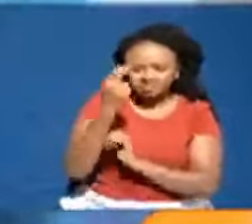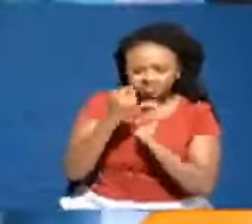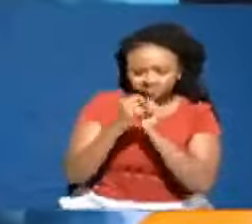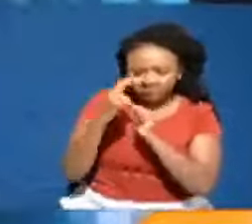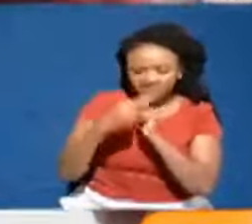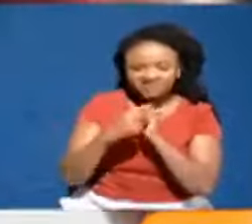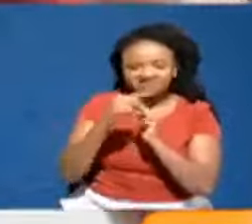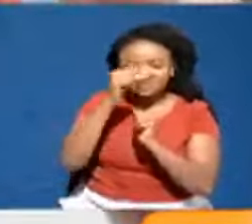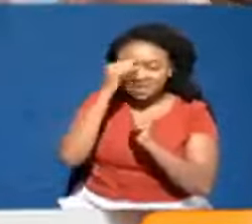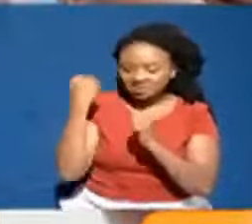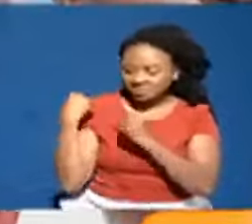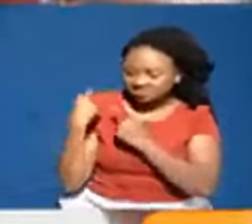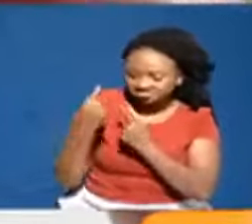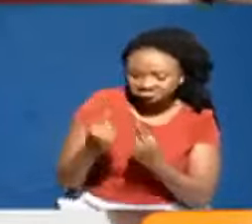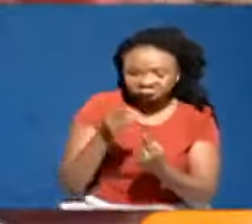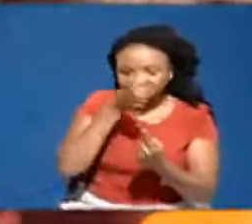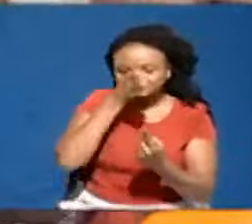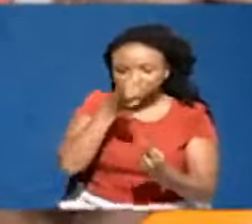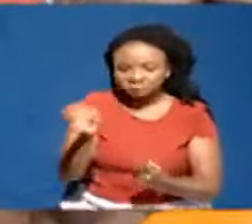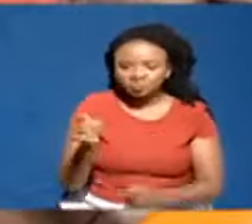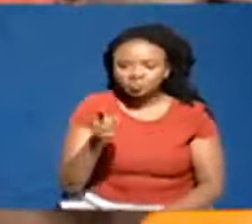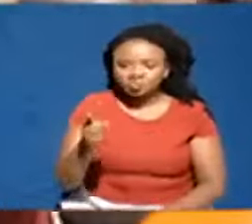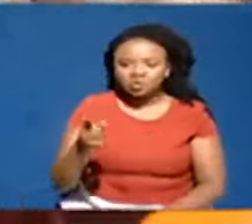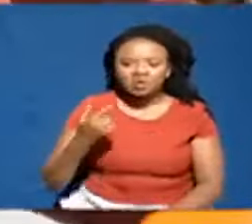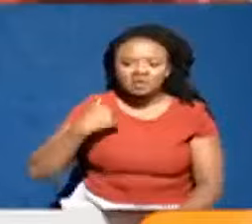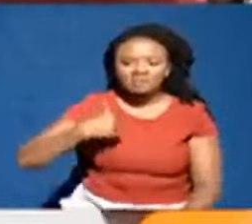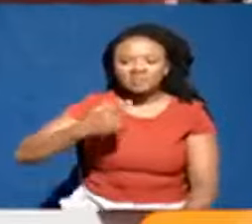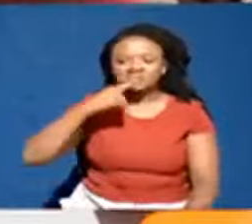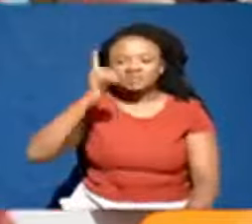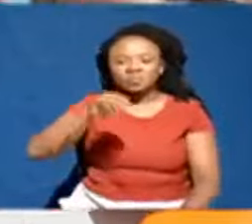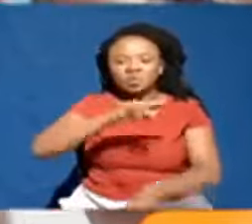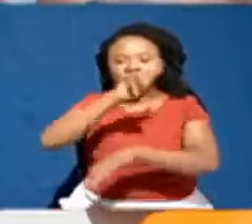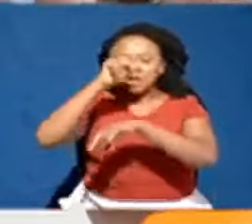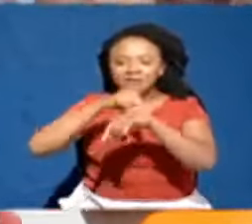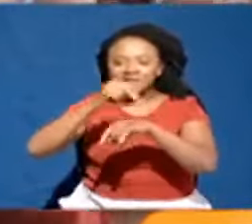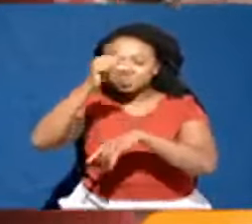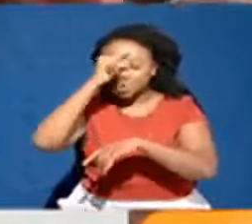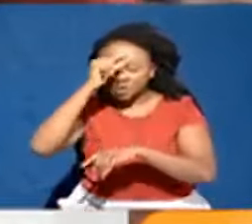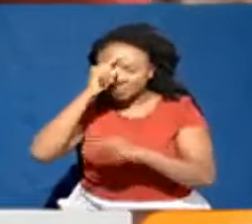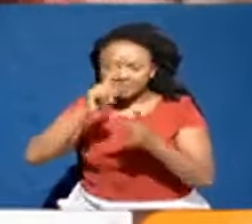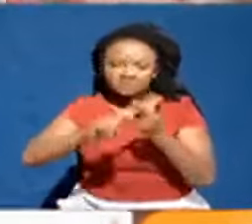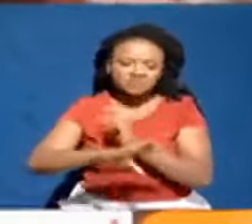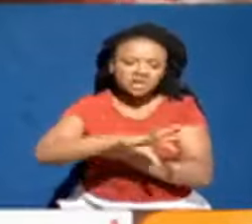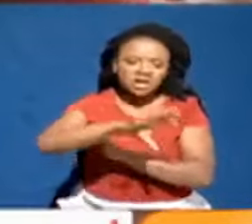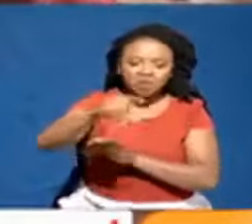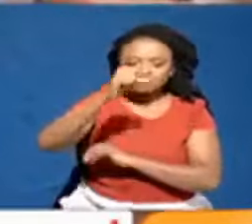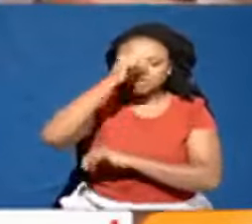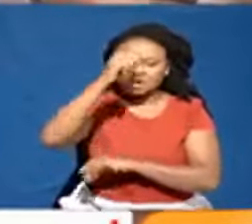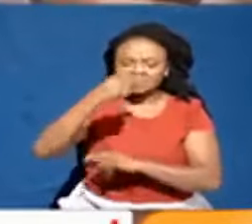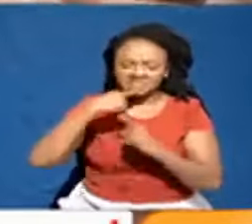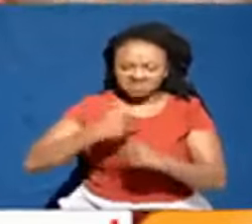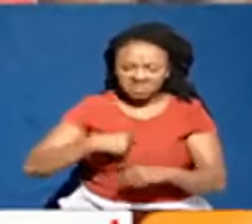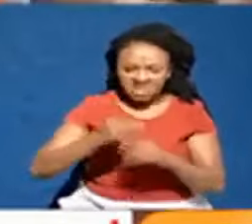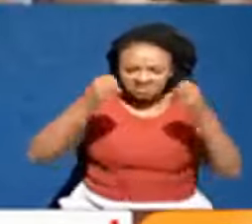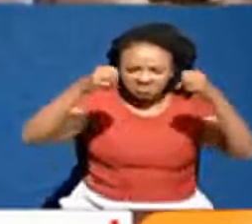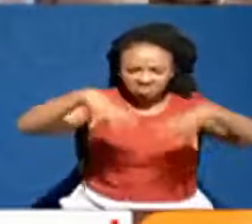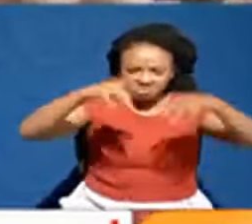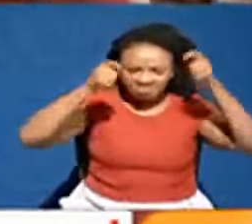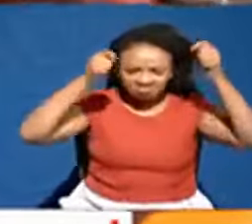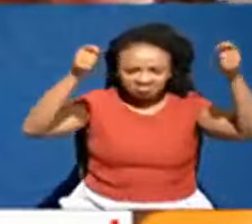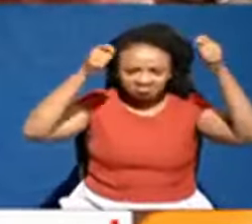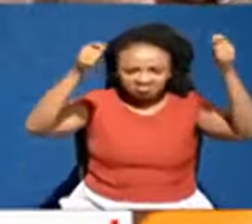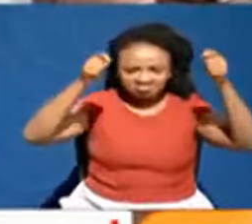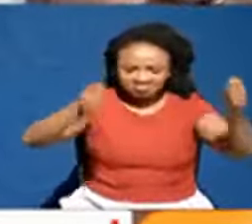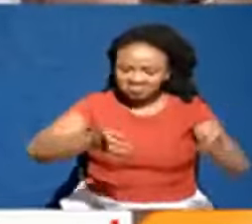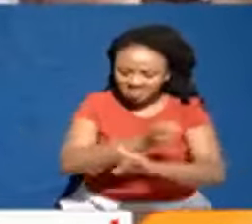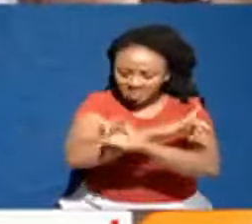the government. I must say that the national government and the county government may have told us to suspend the strike before talks.